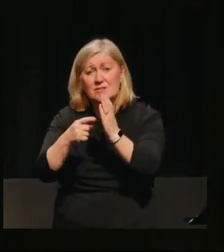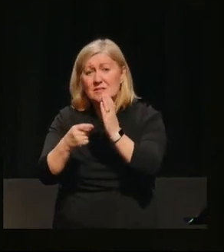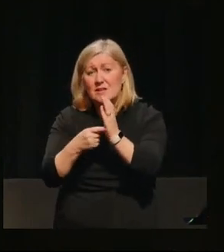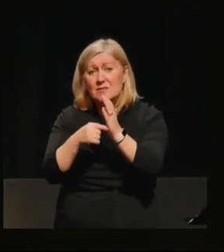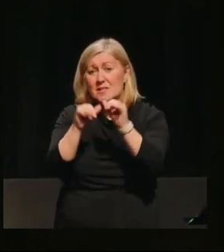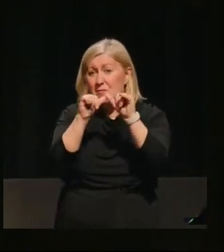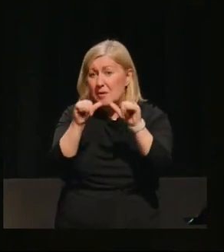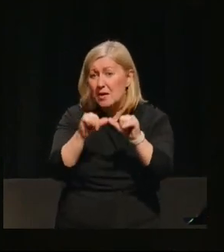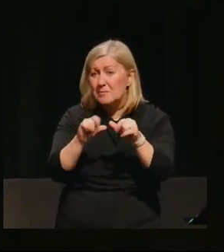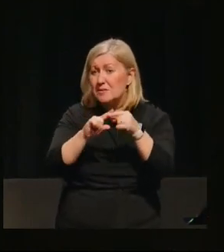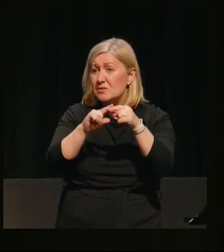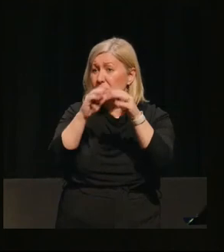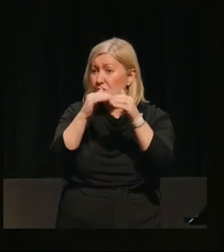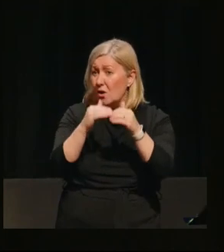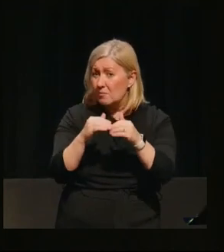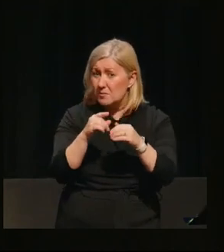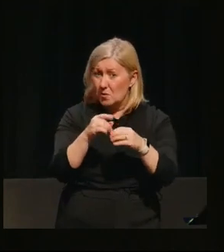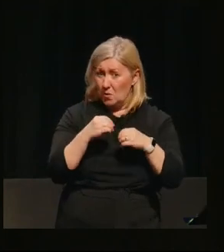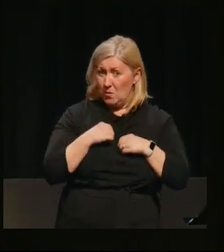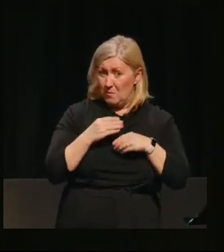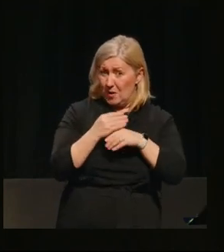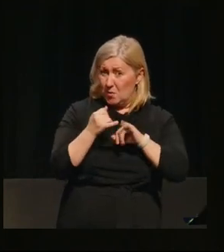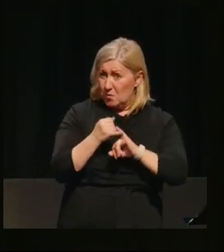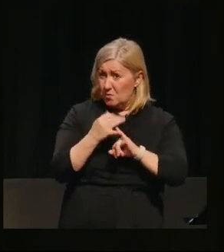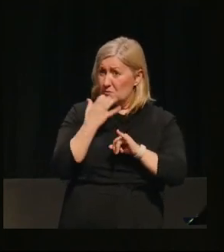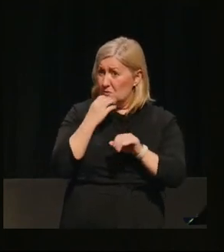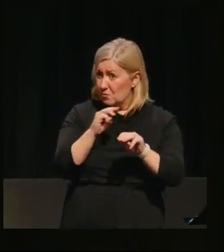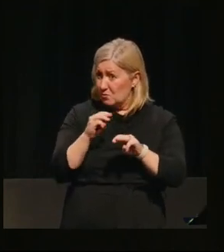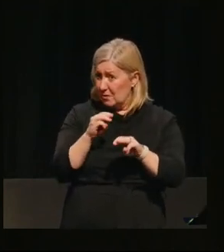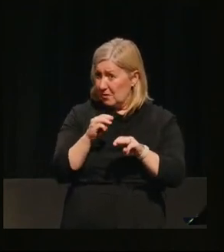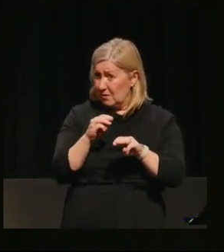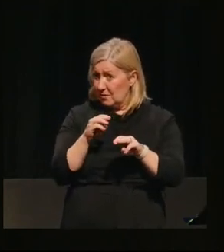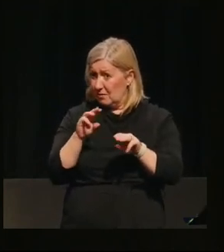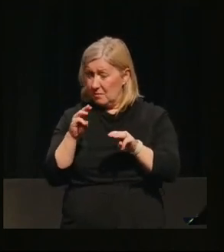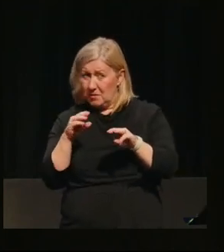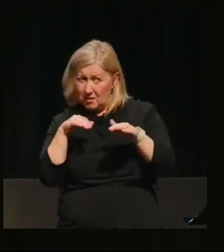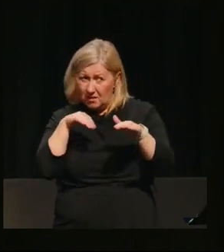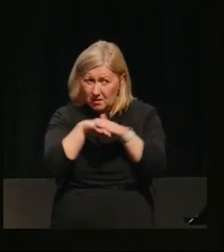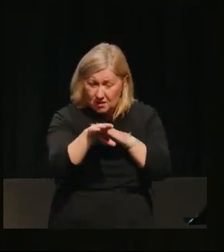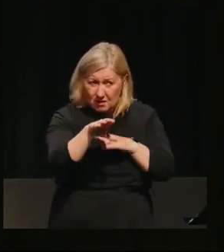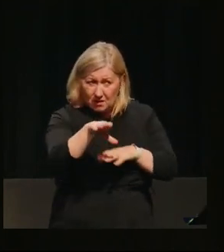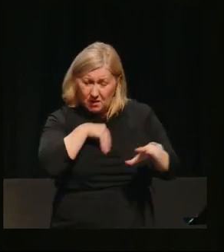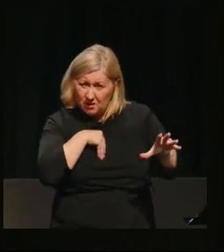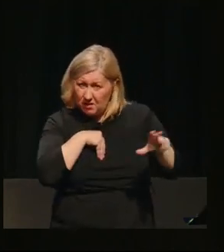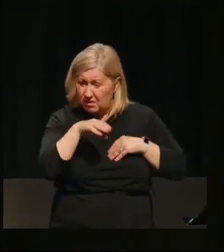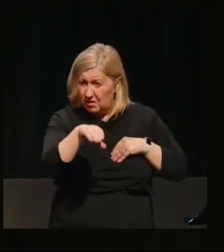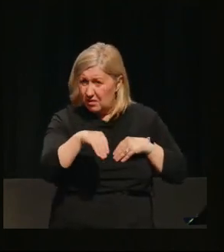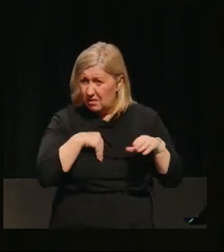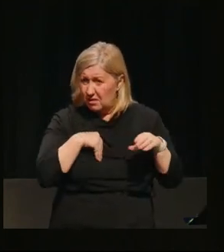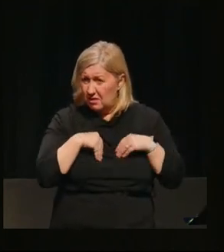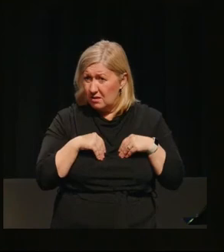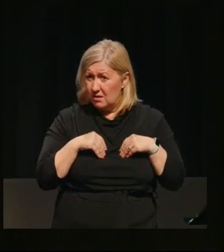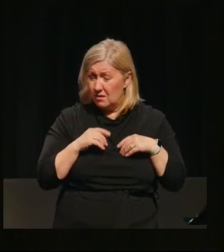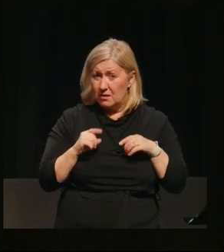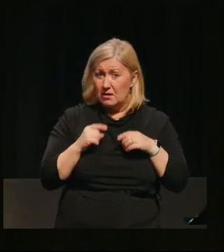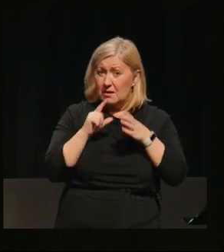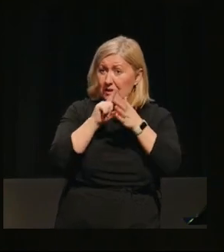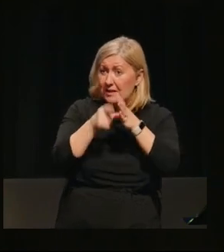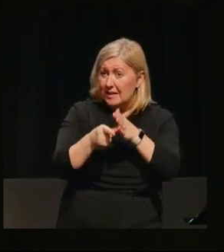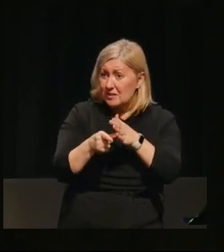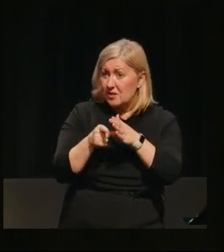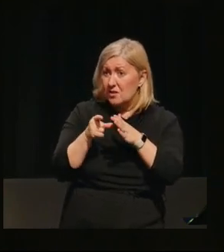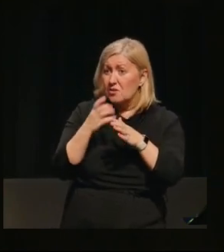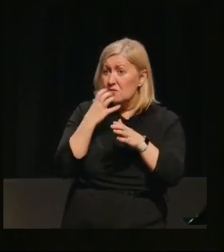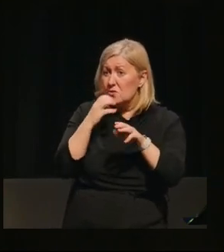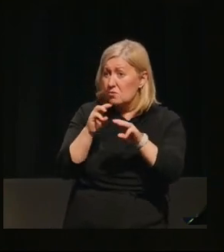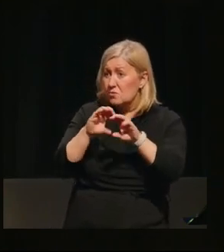were looted. After the destruction, the Jewish communities were fined 1 billion Reichsmarks to